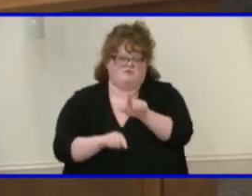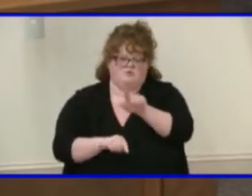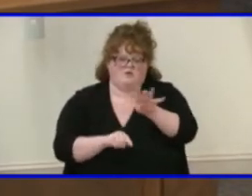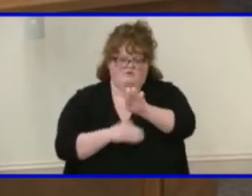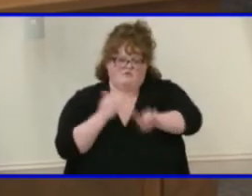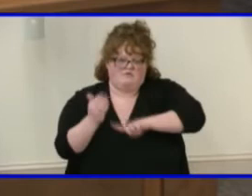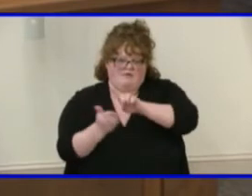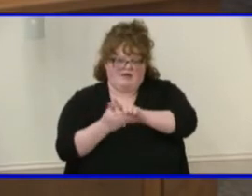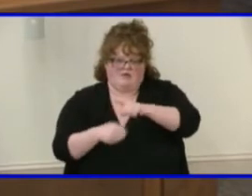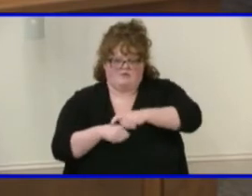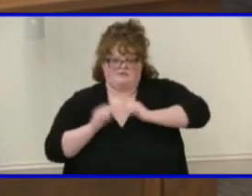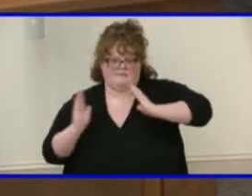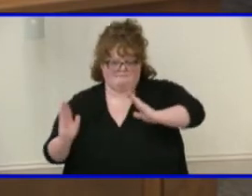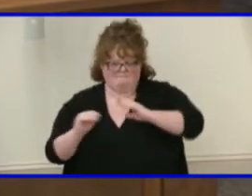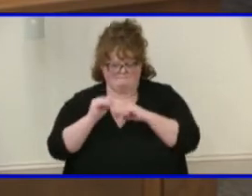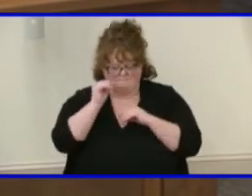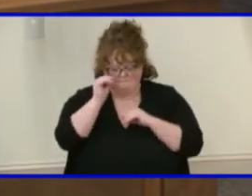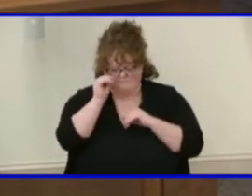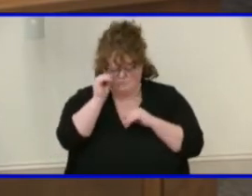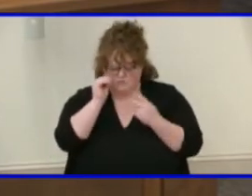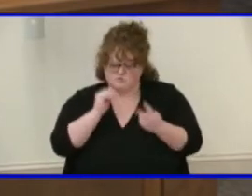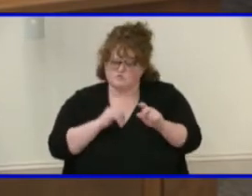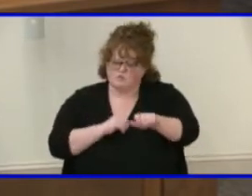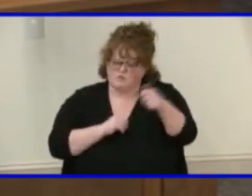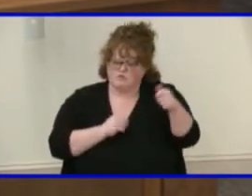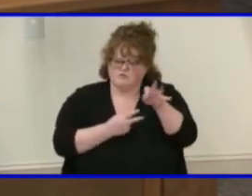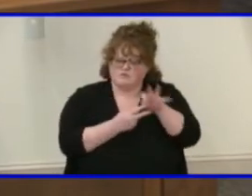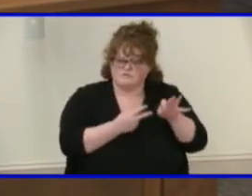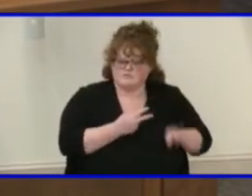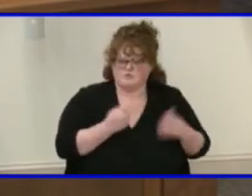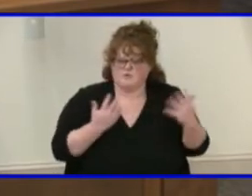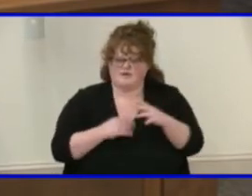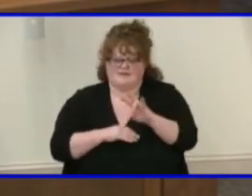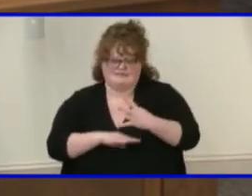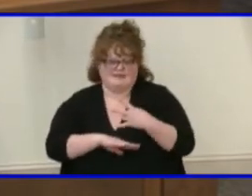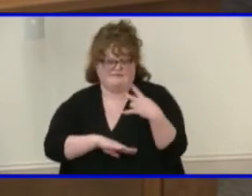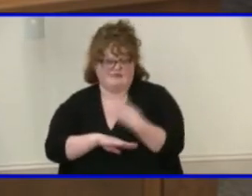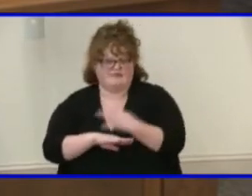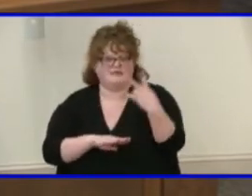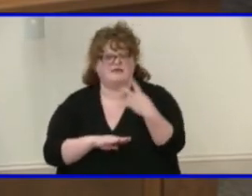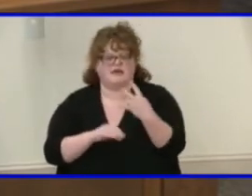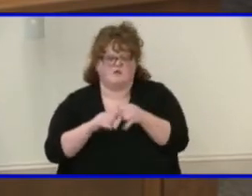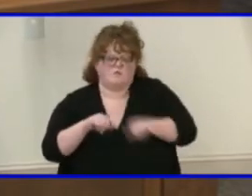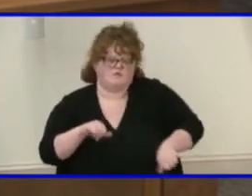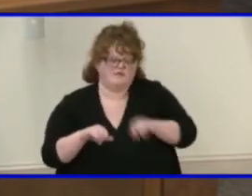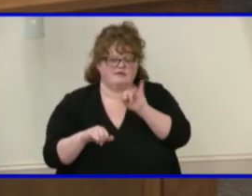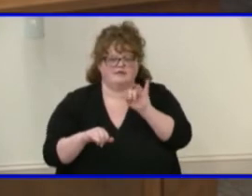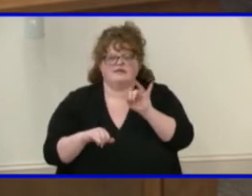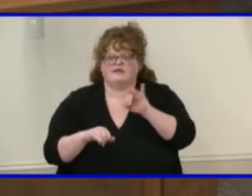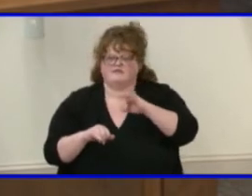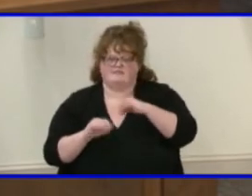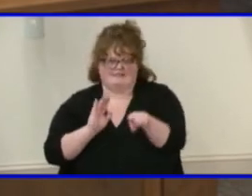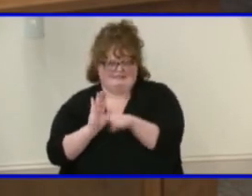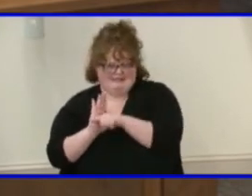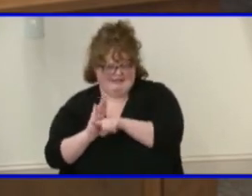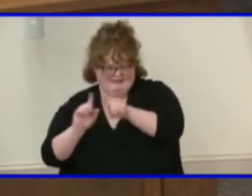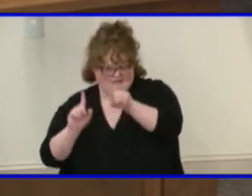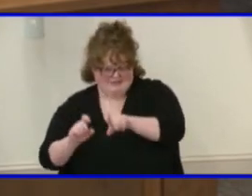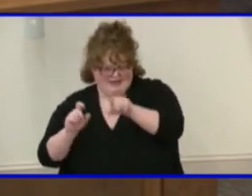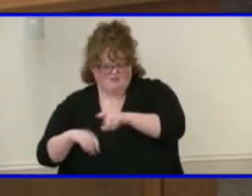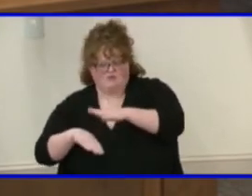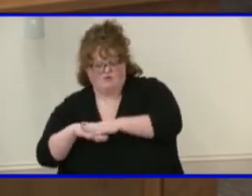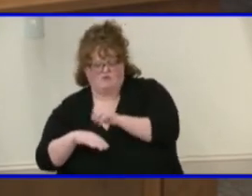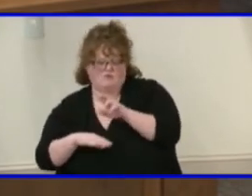2 alternatives approved: a 7-day quarantine with a negative COVID test on or after day